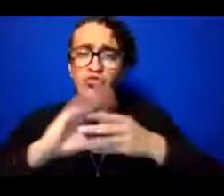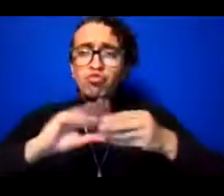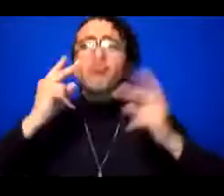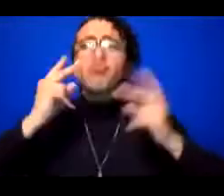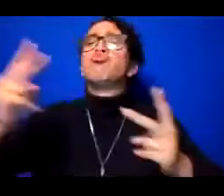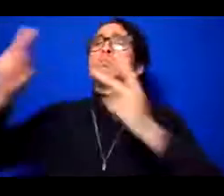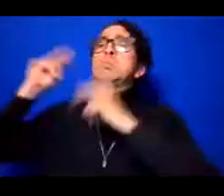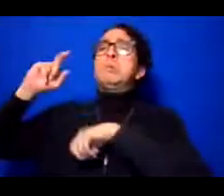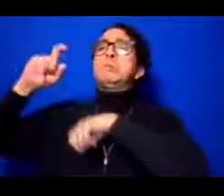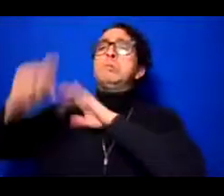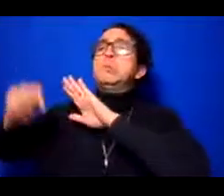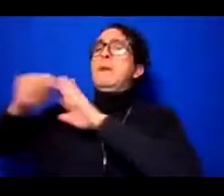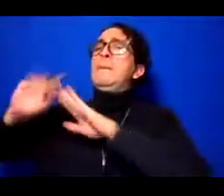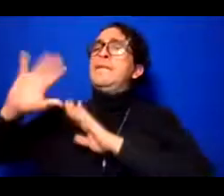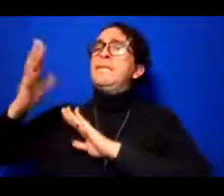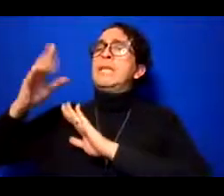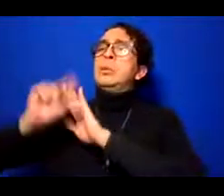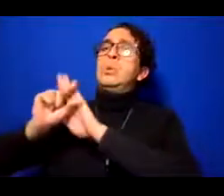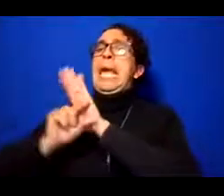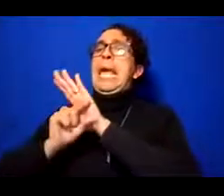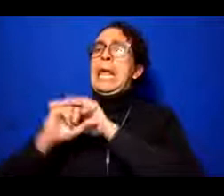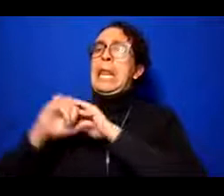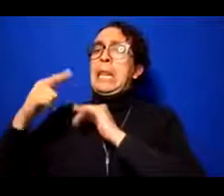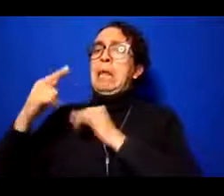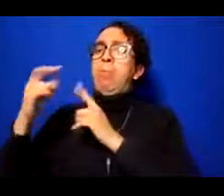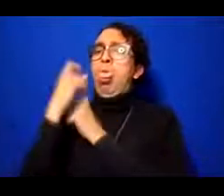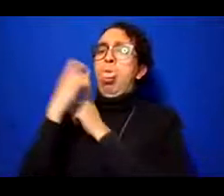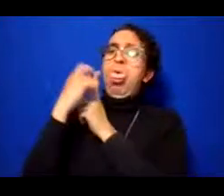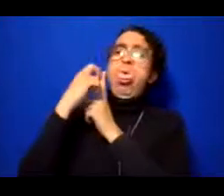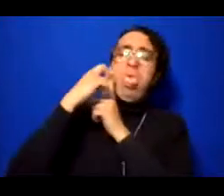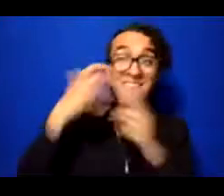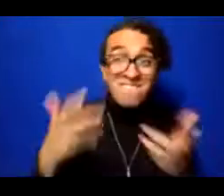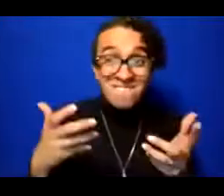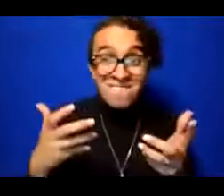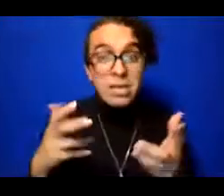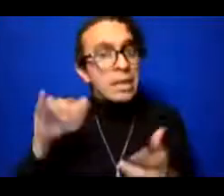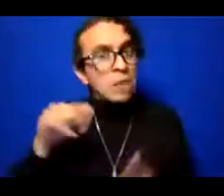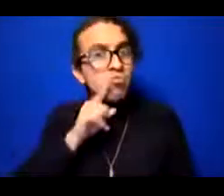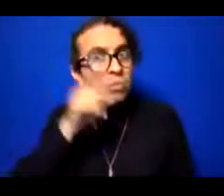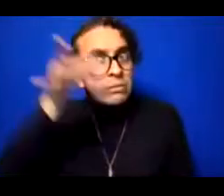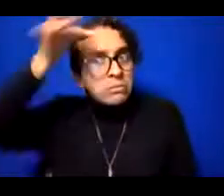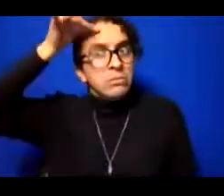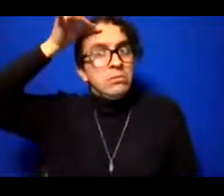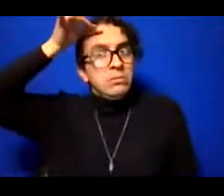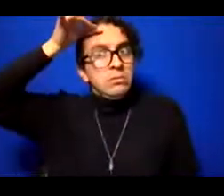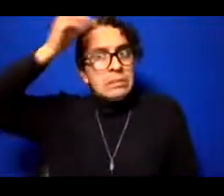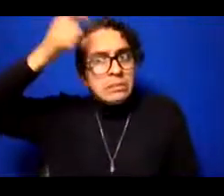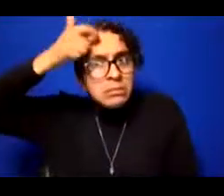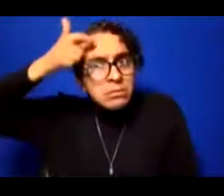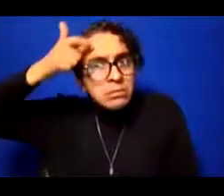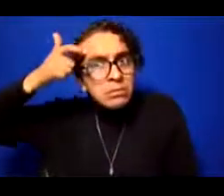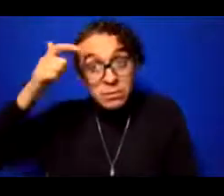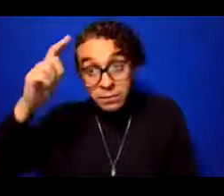time in 5th grade where they were, bullied pretty extensively. And it sticks with people, and it can stick with people for